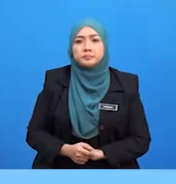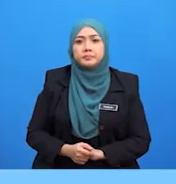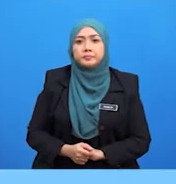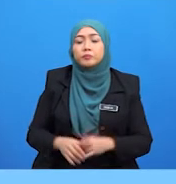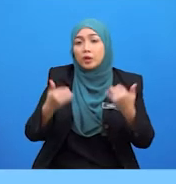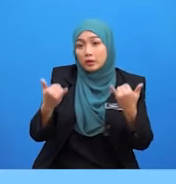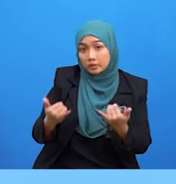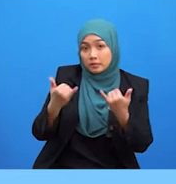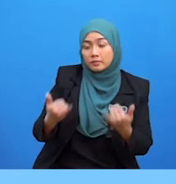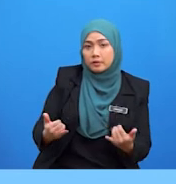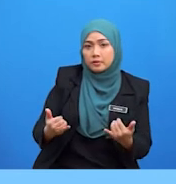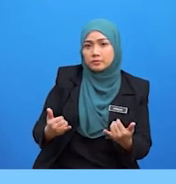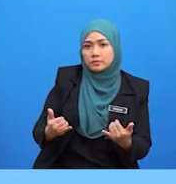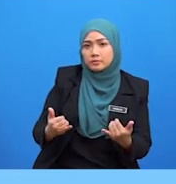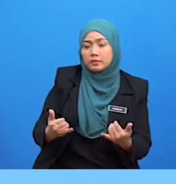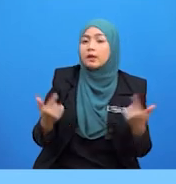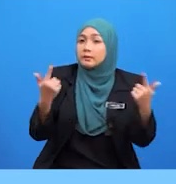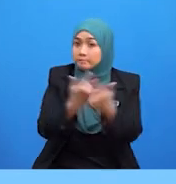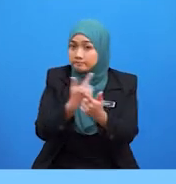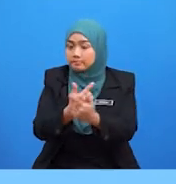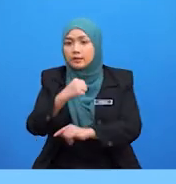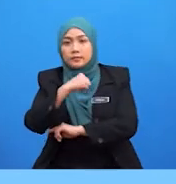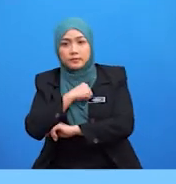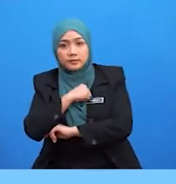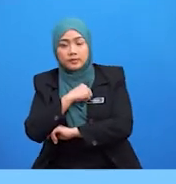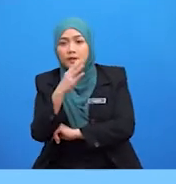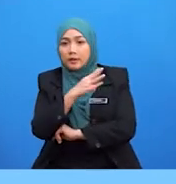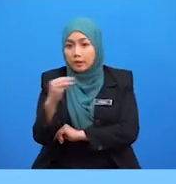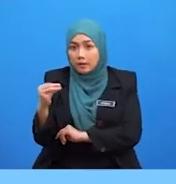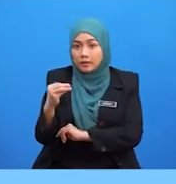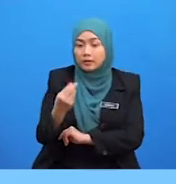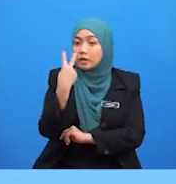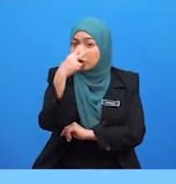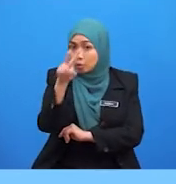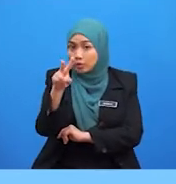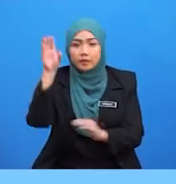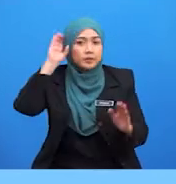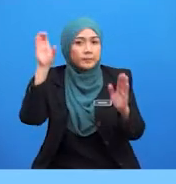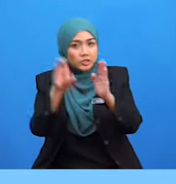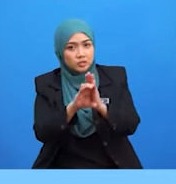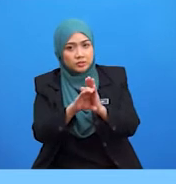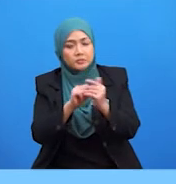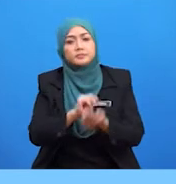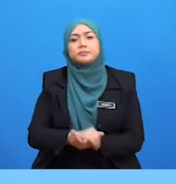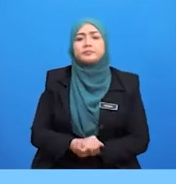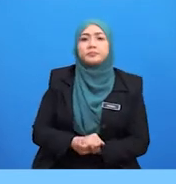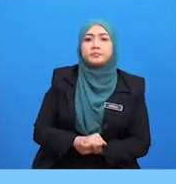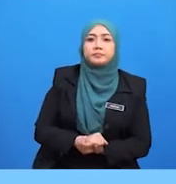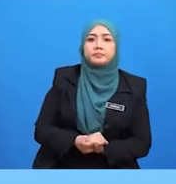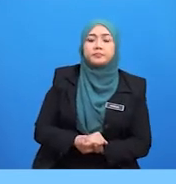In today's mega challenge, you will have to test your knowledge on